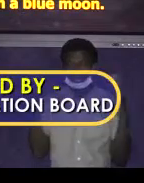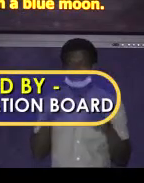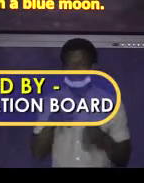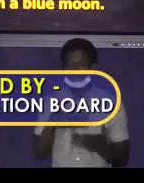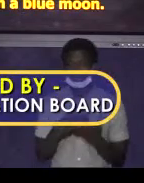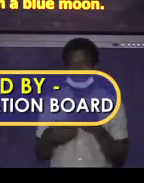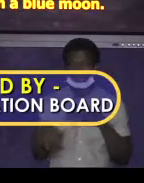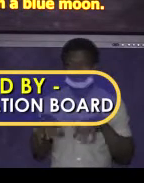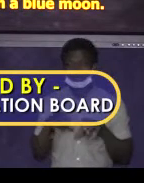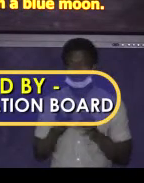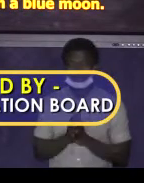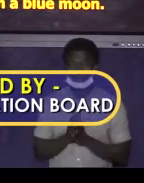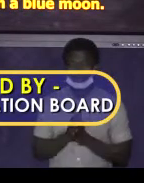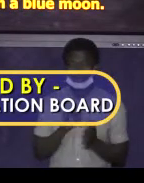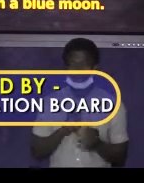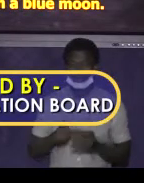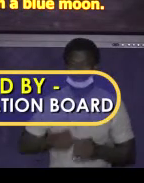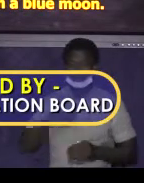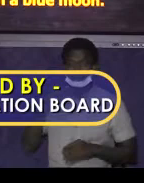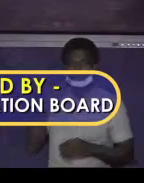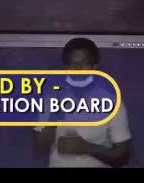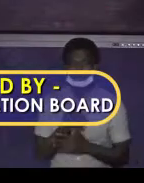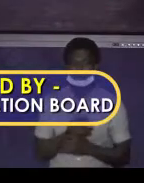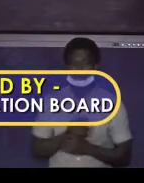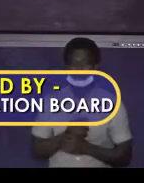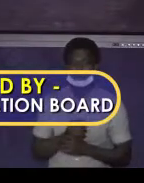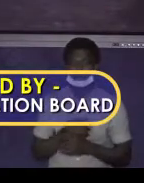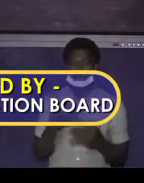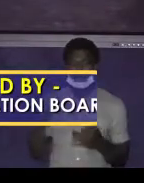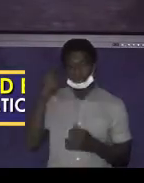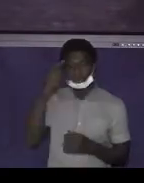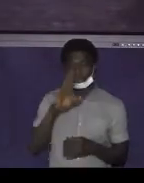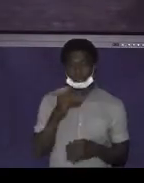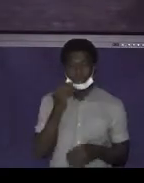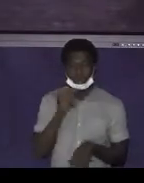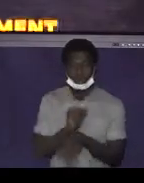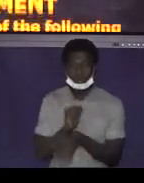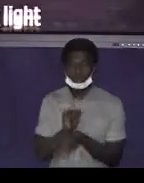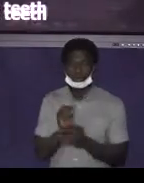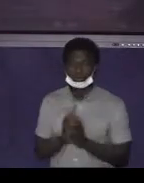Well done. I'm proud of you. Now for your homework.